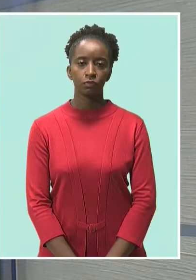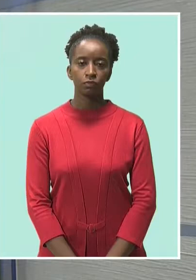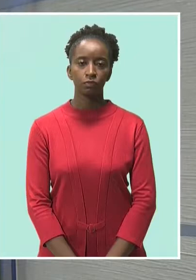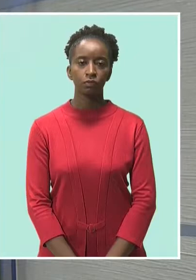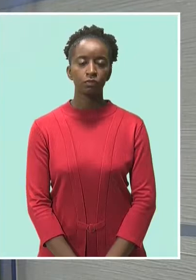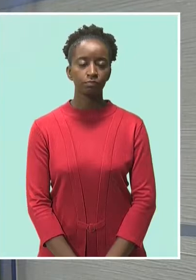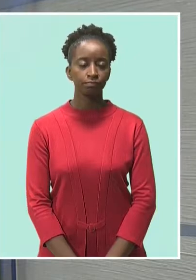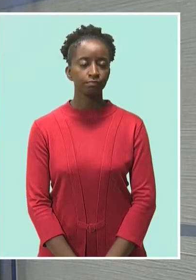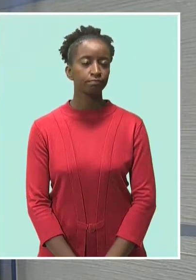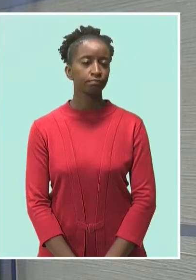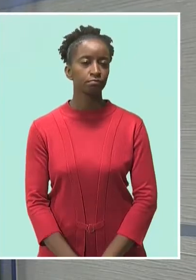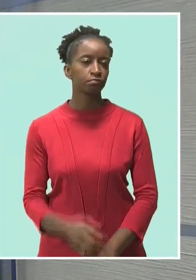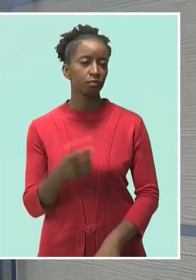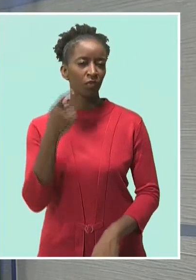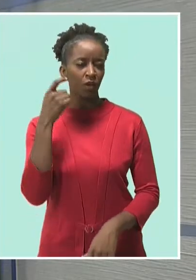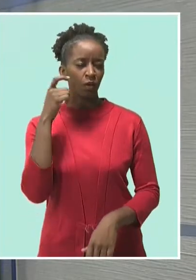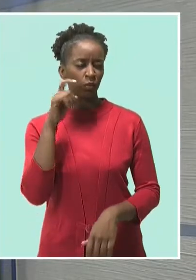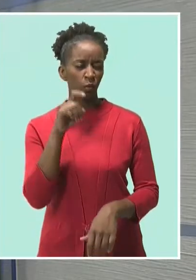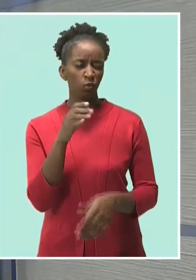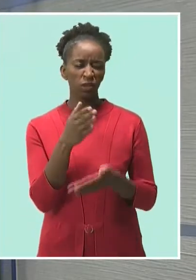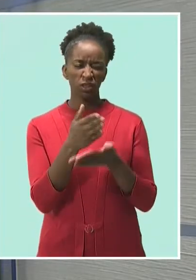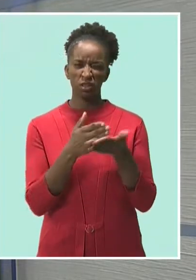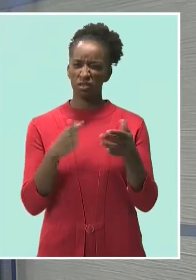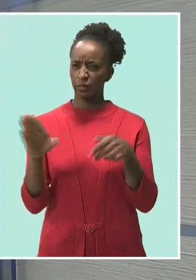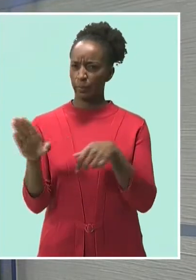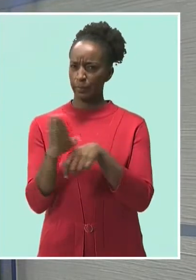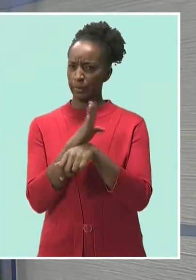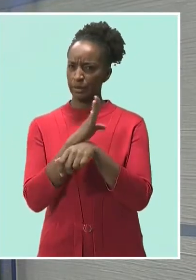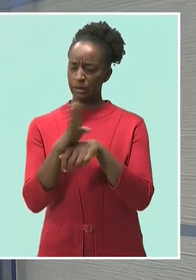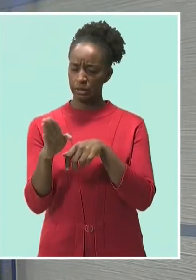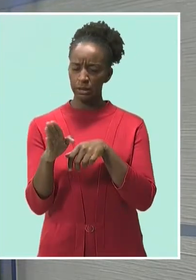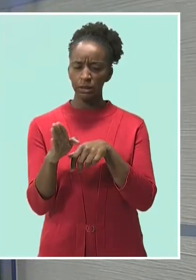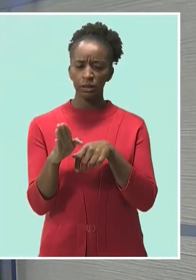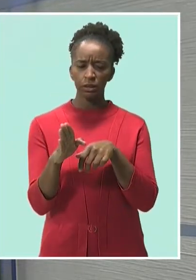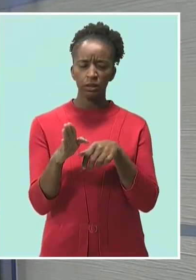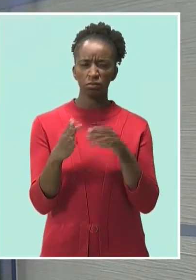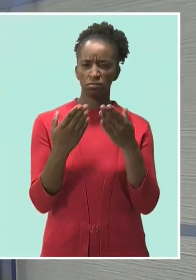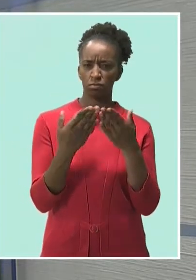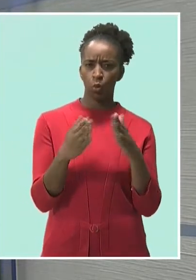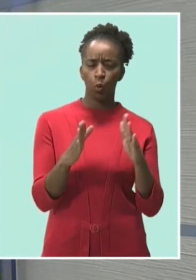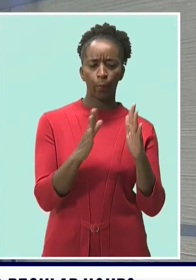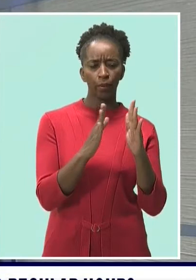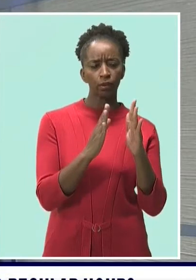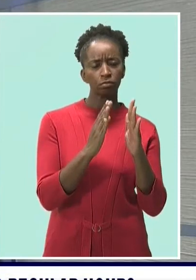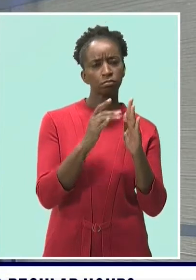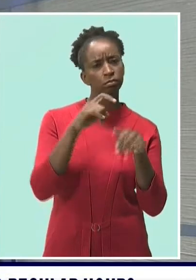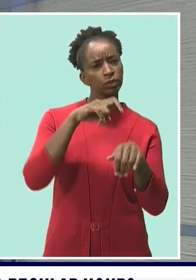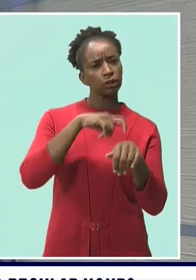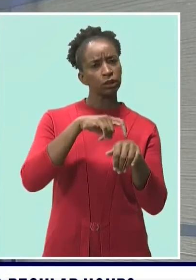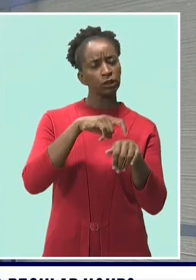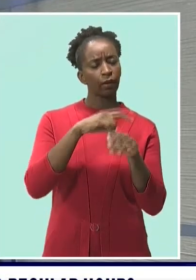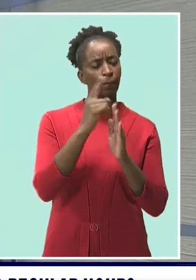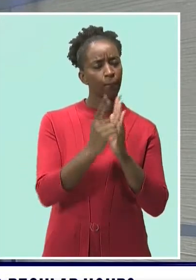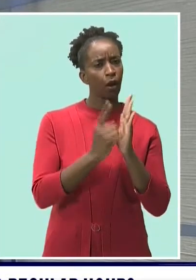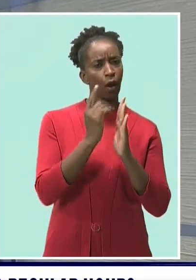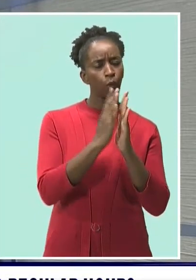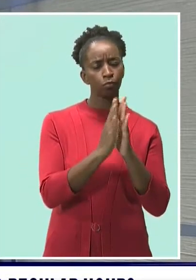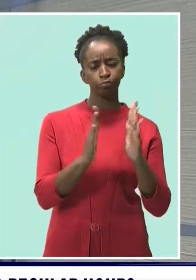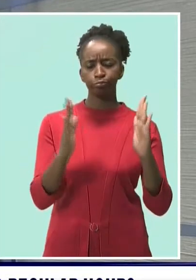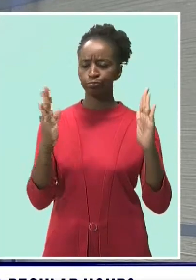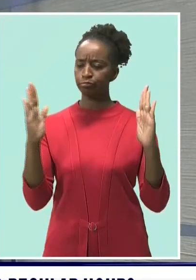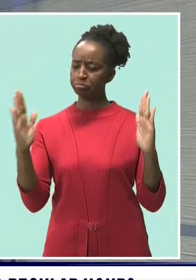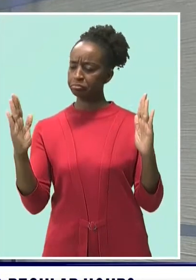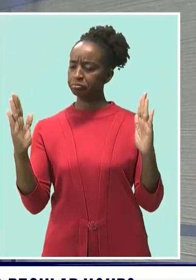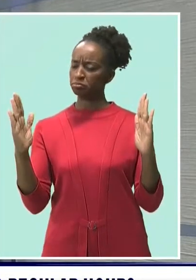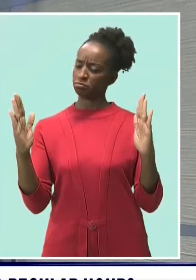Well, if you've noticed that some of your favorite retailers are still not opening until their usual longer pre-COVID hours, even though all